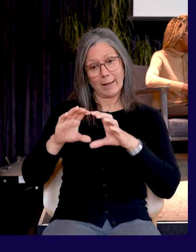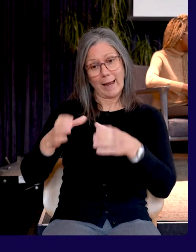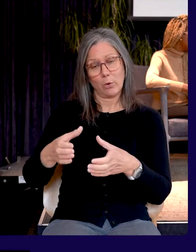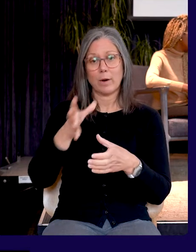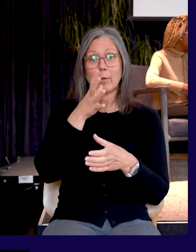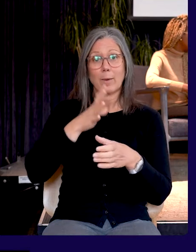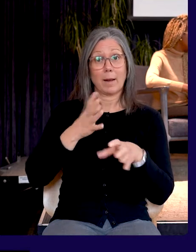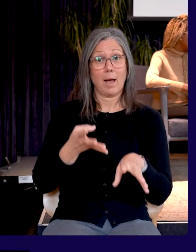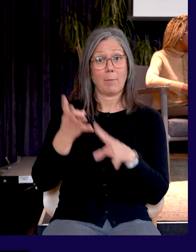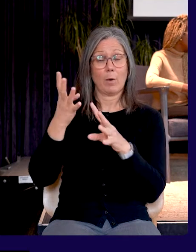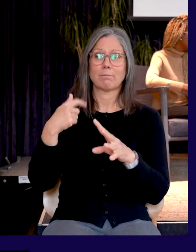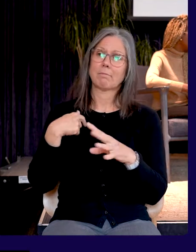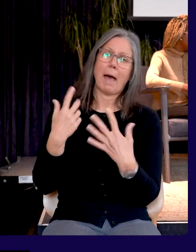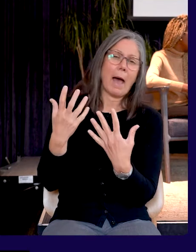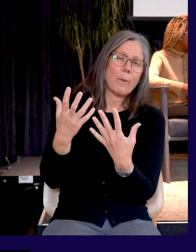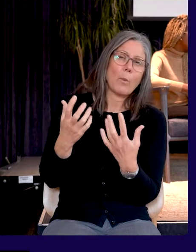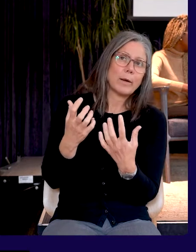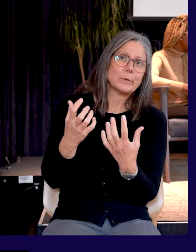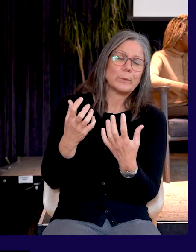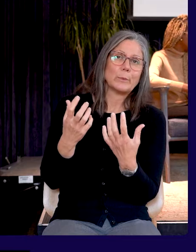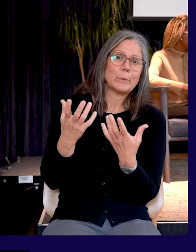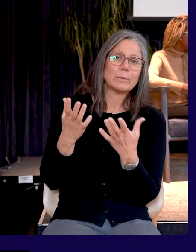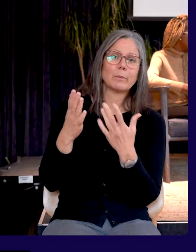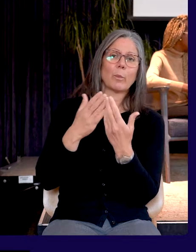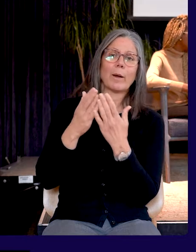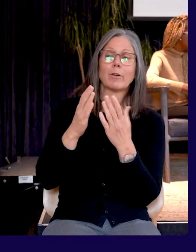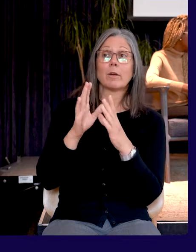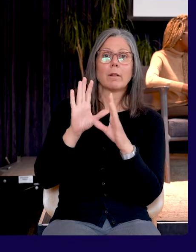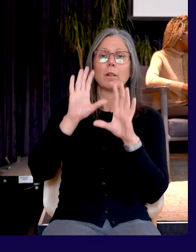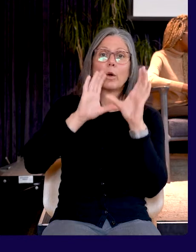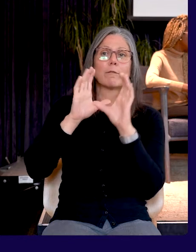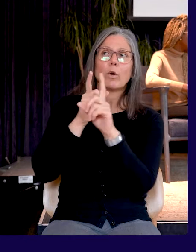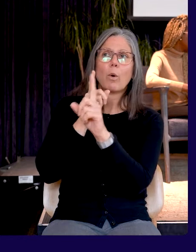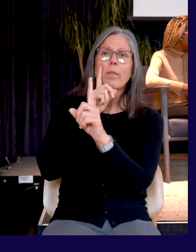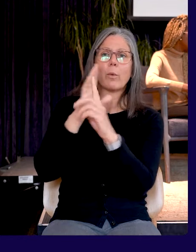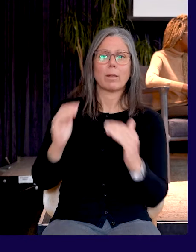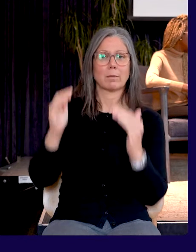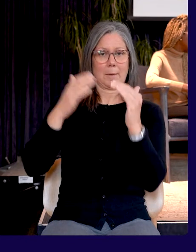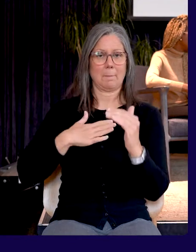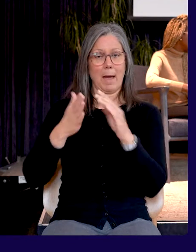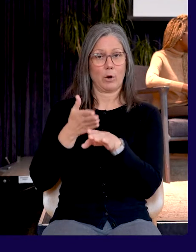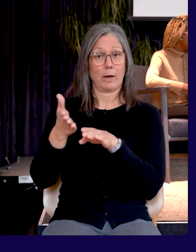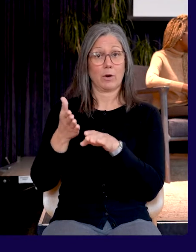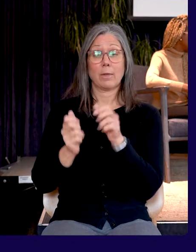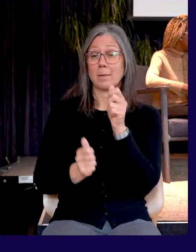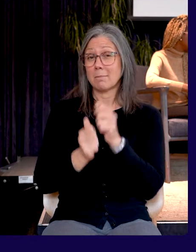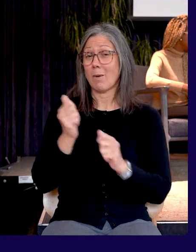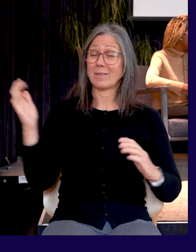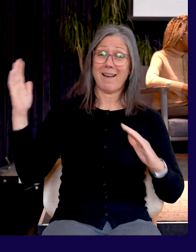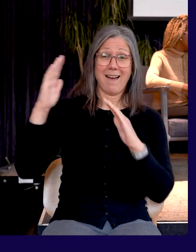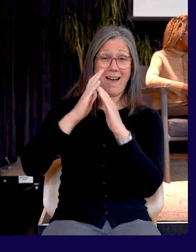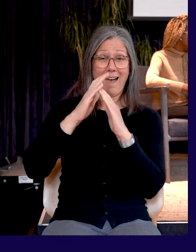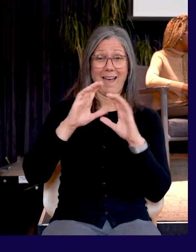are uploading, I want to define a goal that advances my career, the highest rated category